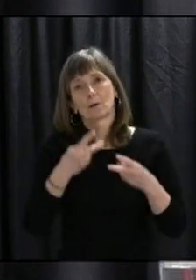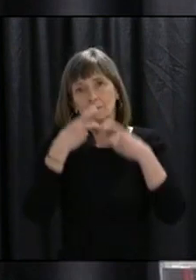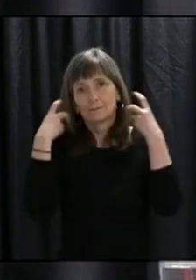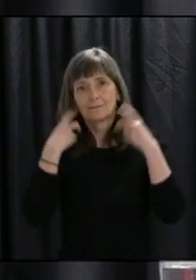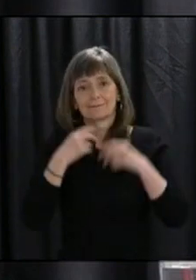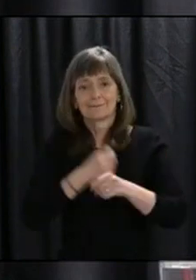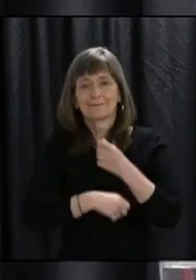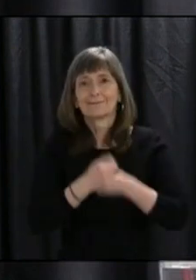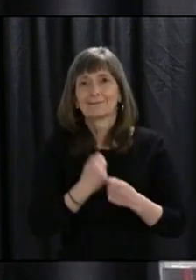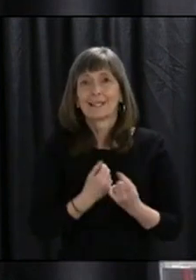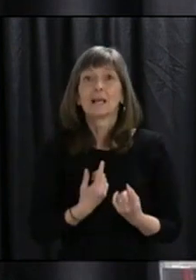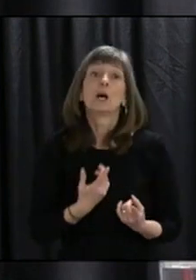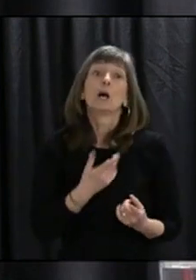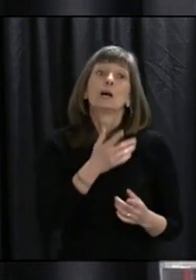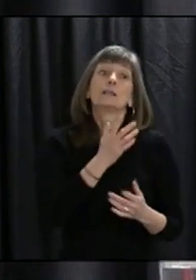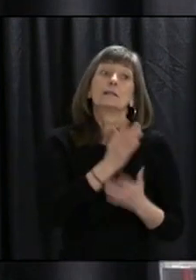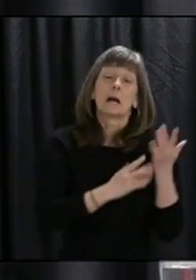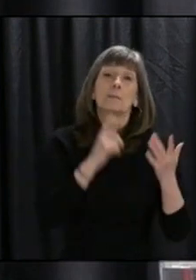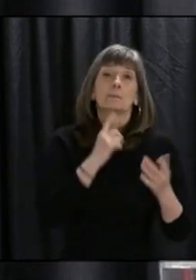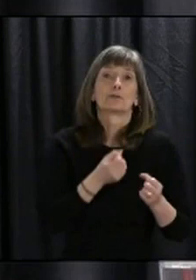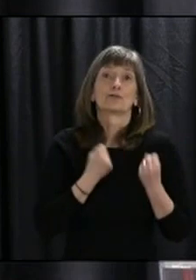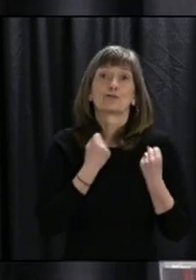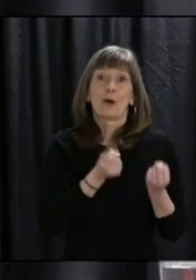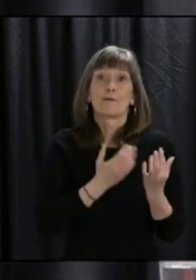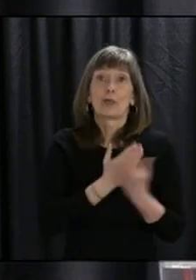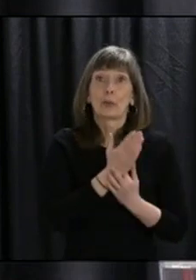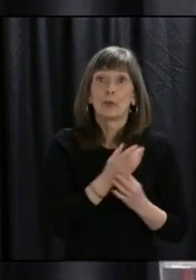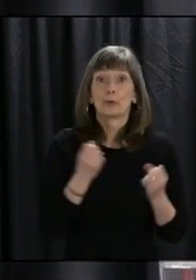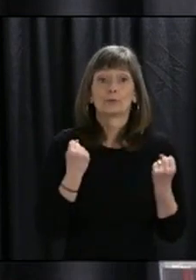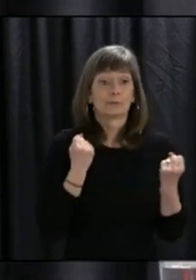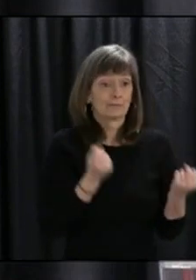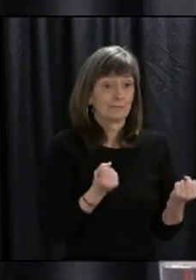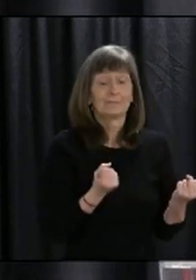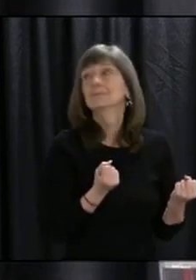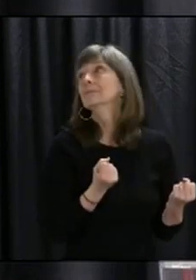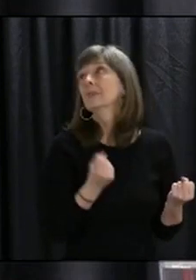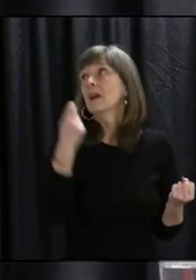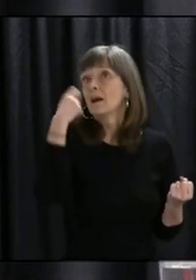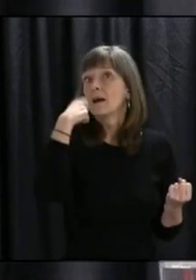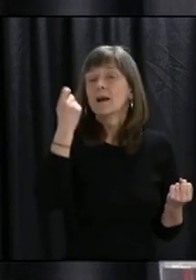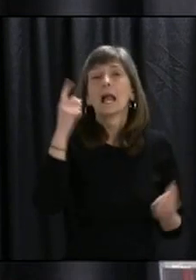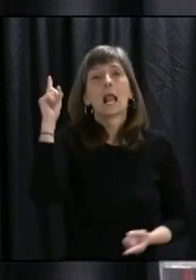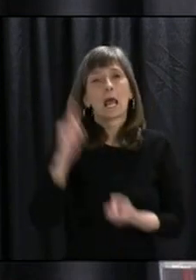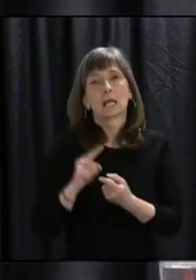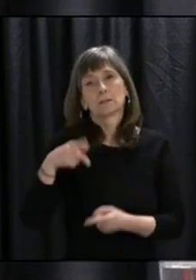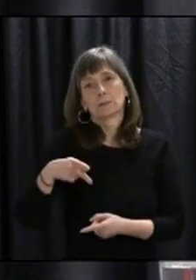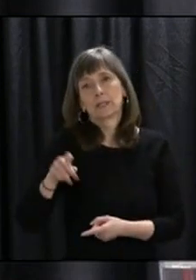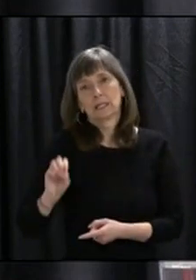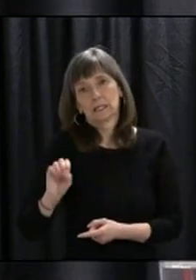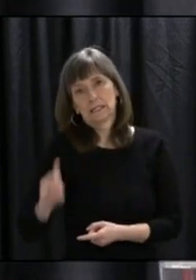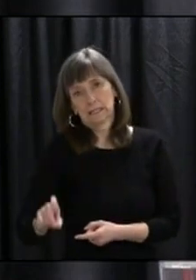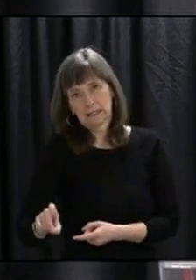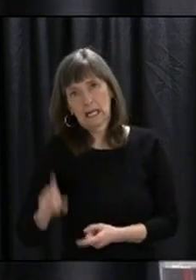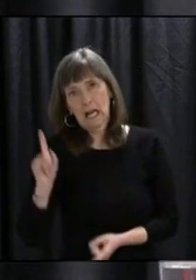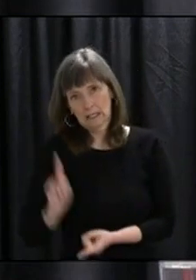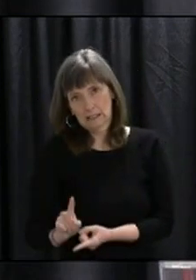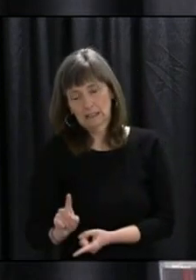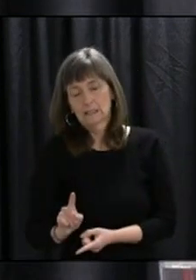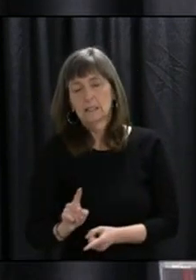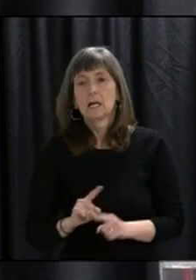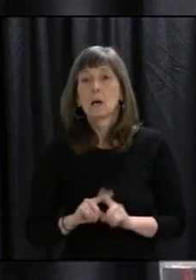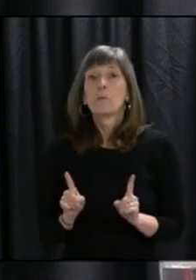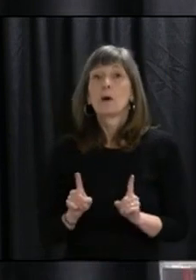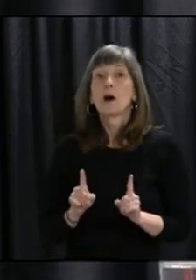clinic appointments because they are a much more efficient use of PPE. You use a lot less. From the point of view of